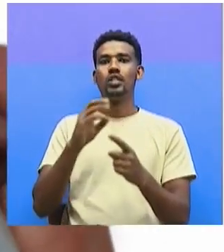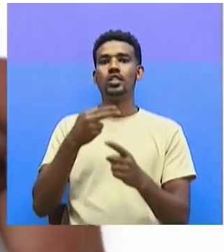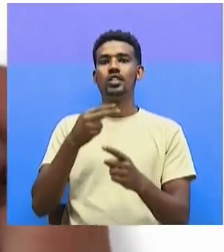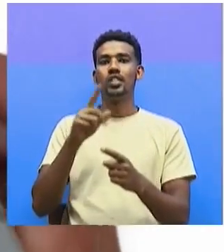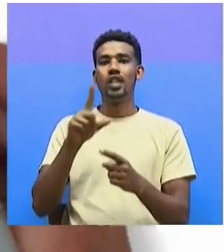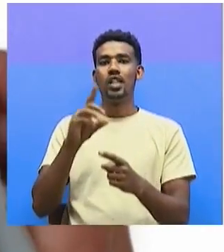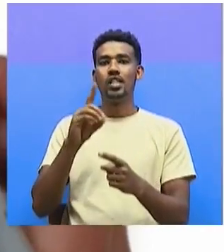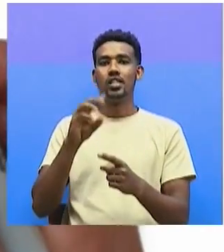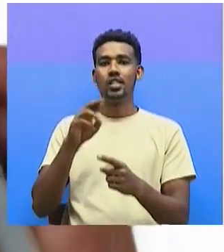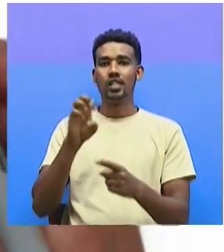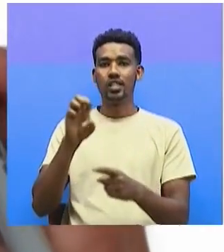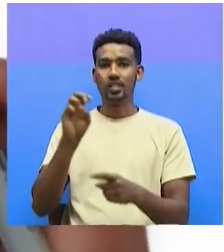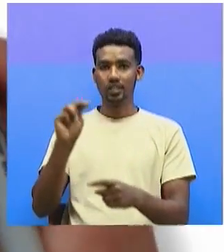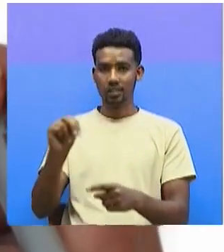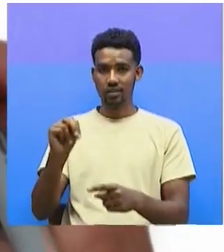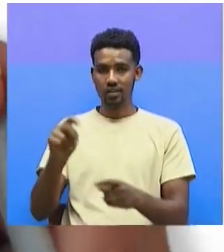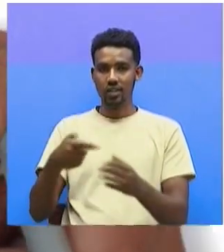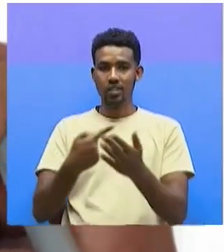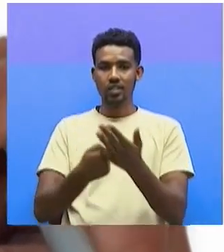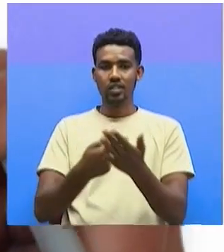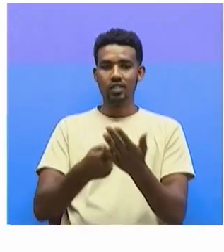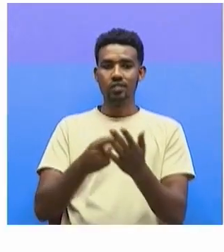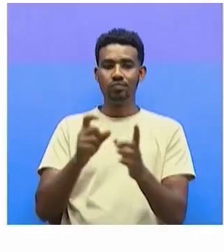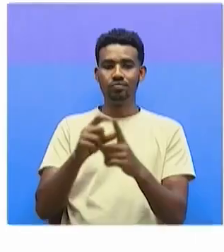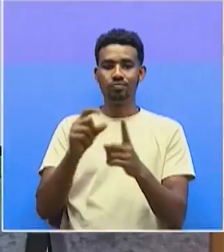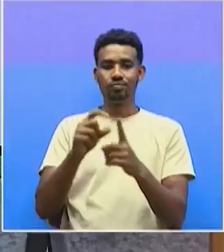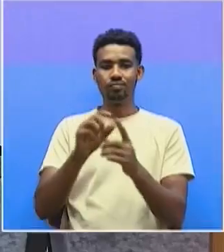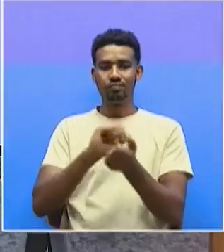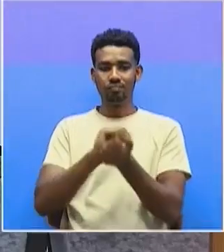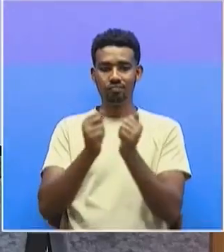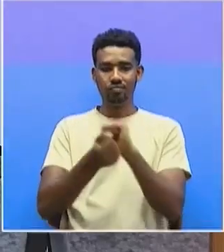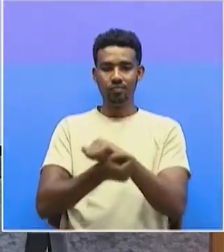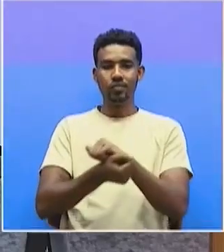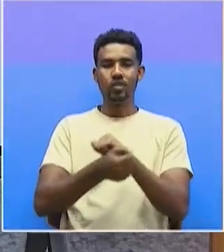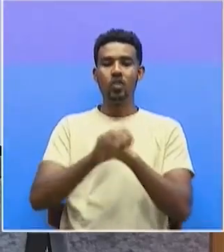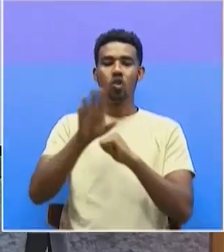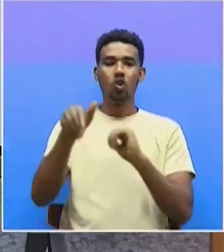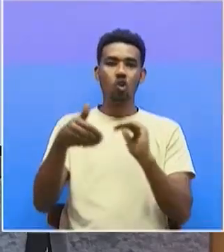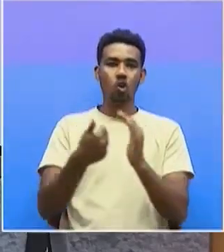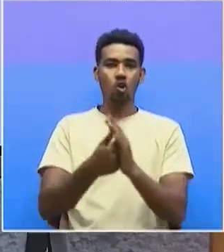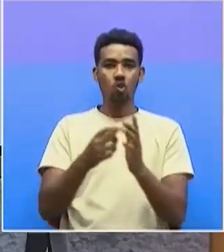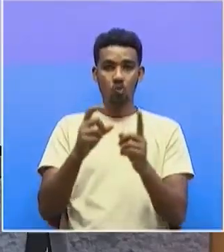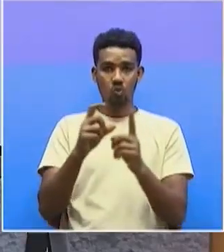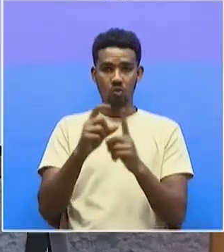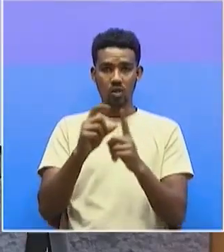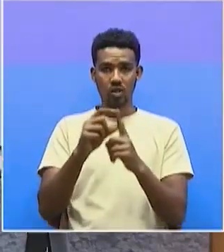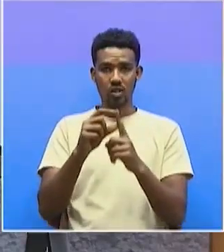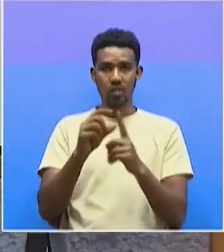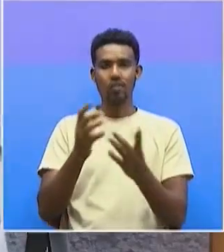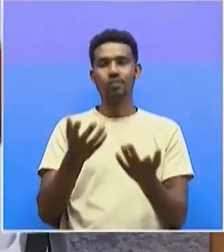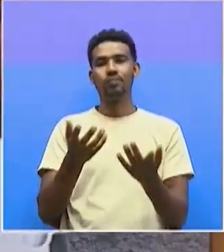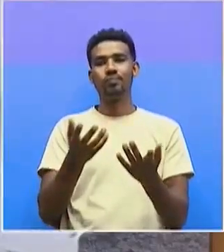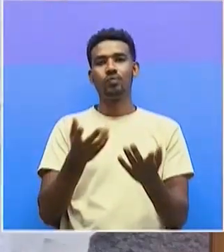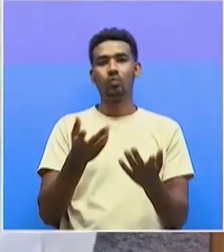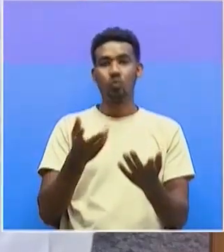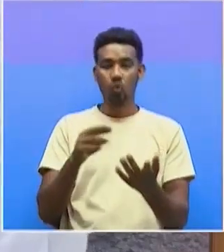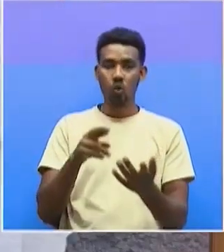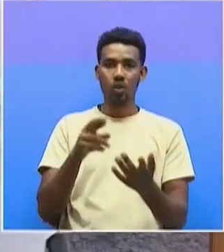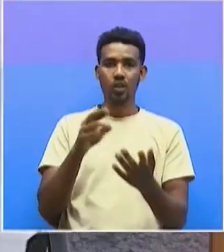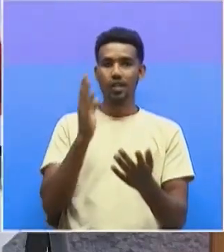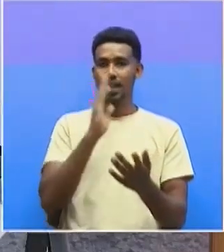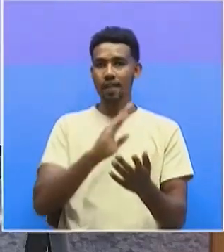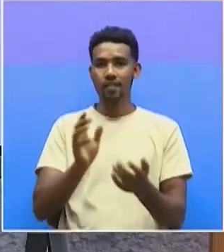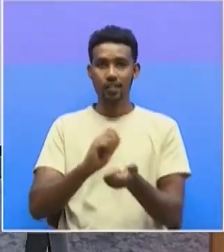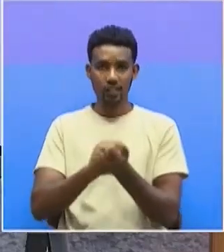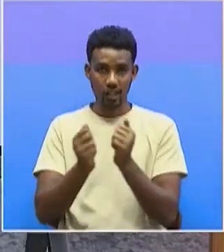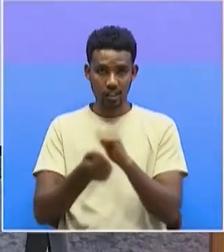This is the method of irregular method, changing the whole words, sometimes not at all. Here is some examples like